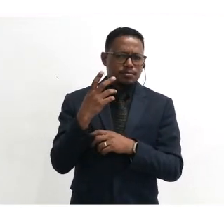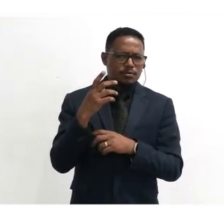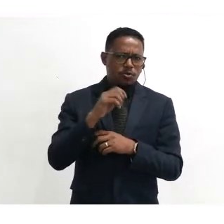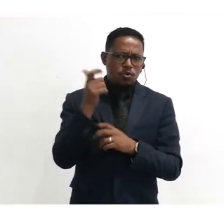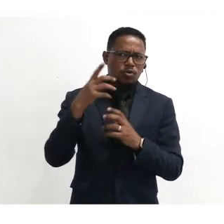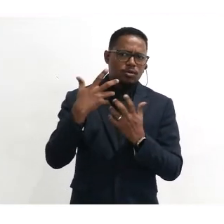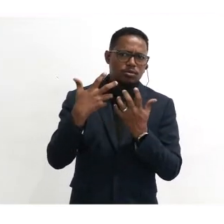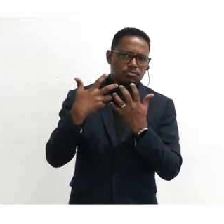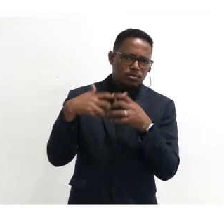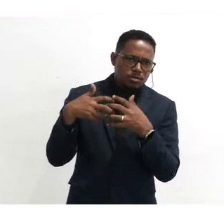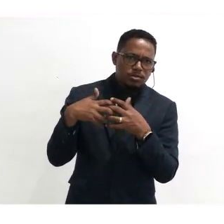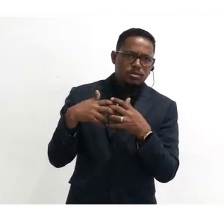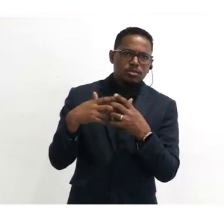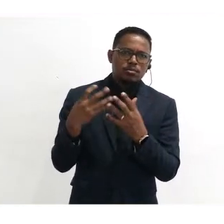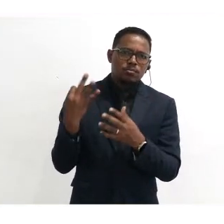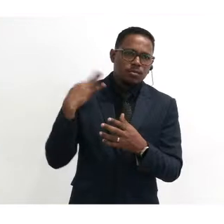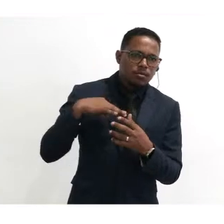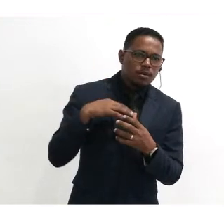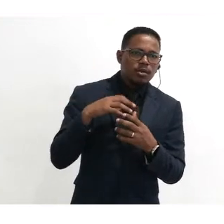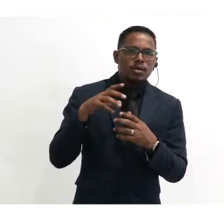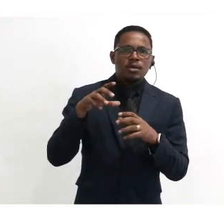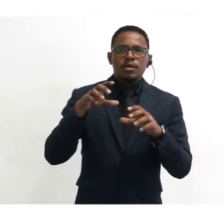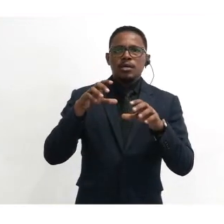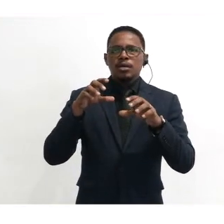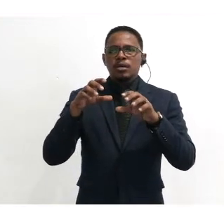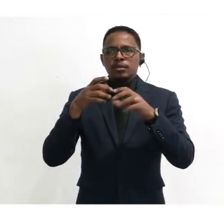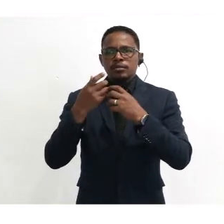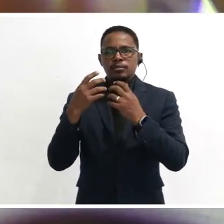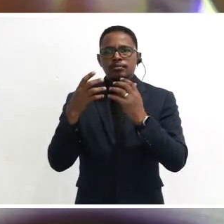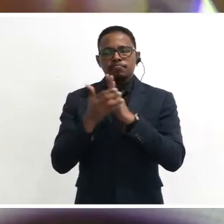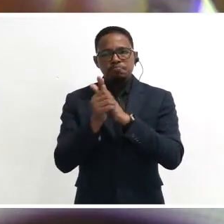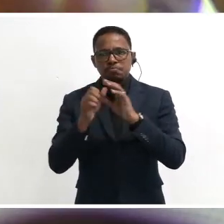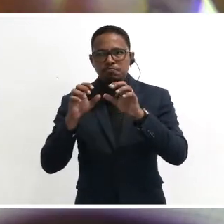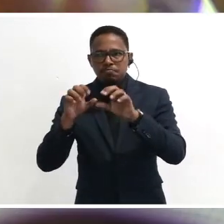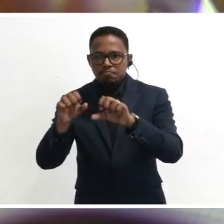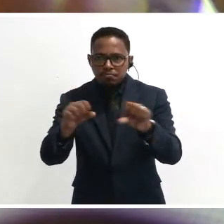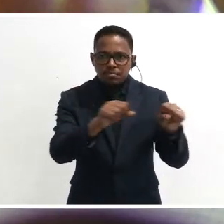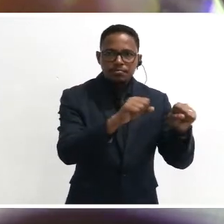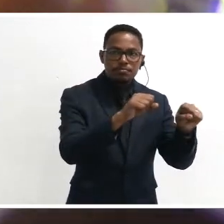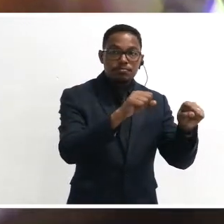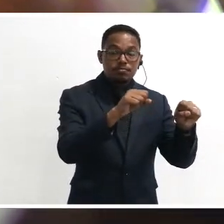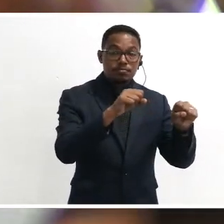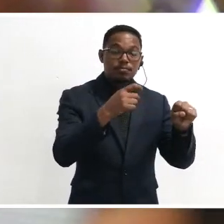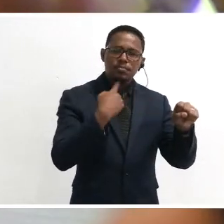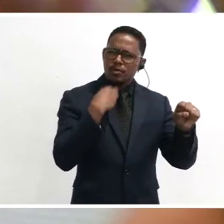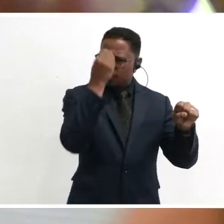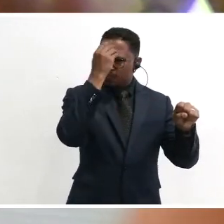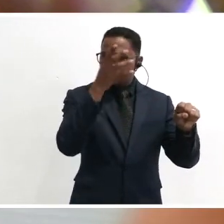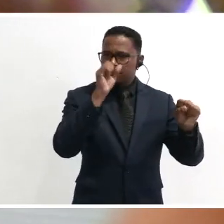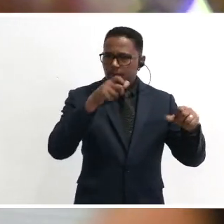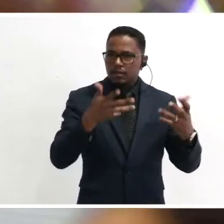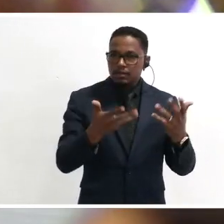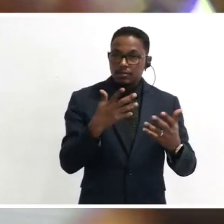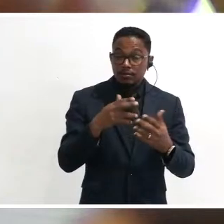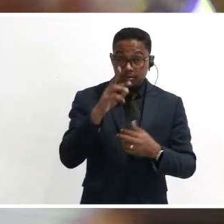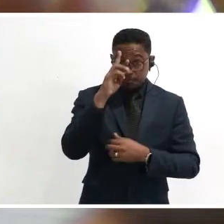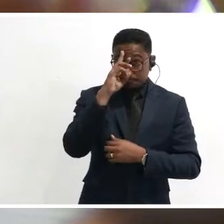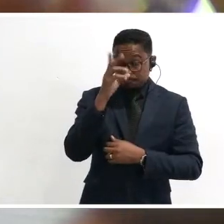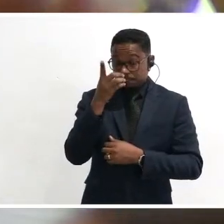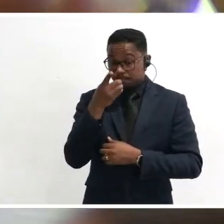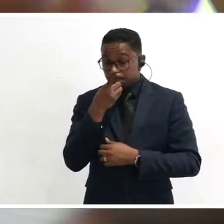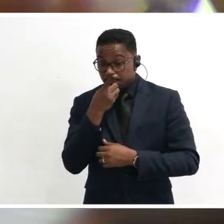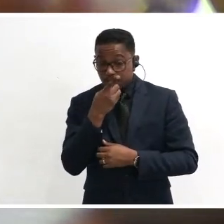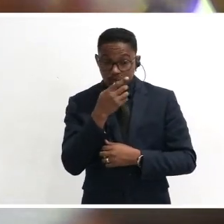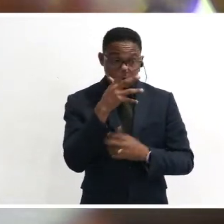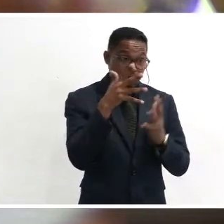with doing packaging. But what I can say is that it doesn't really matter if it's the Dominican Republic or the United